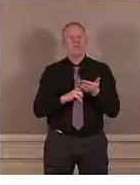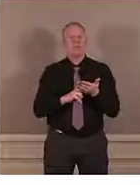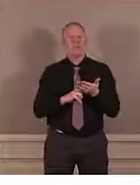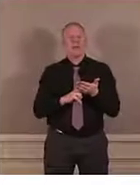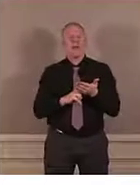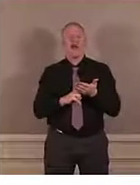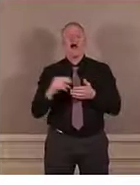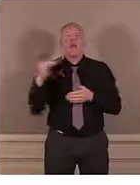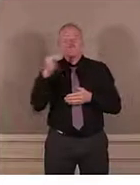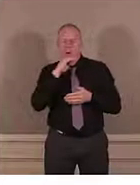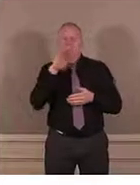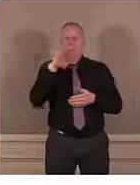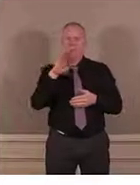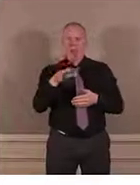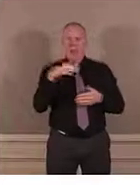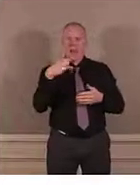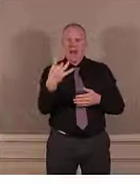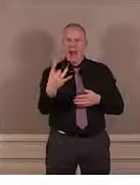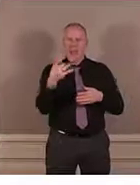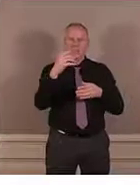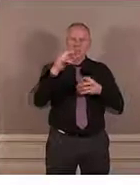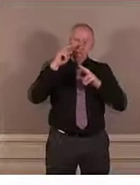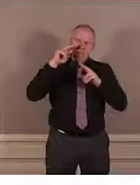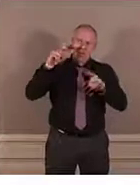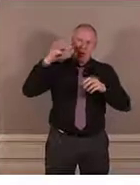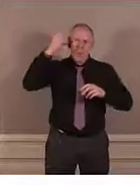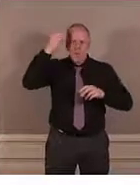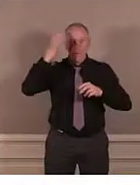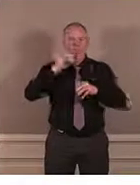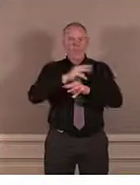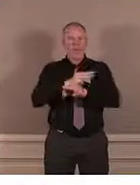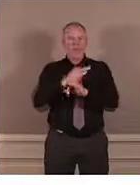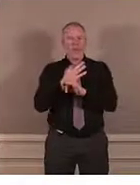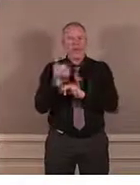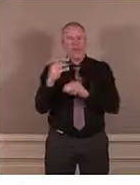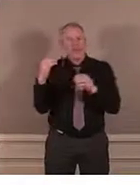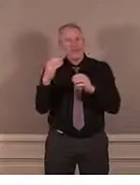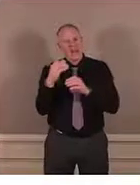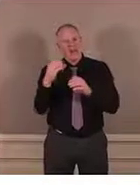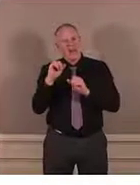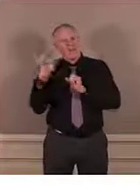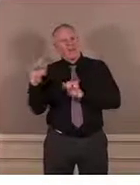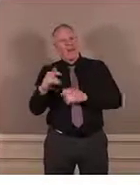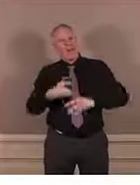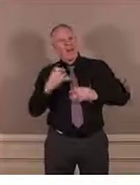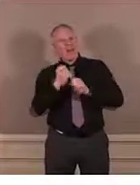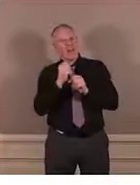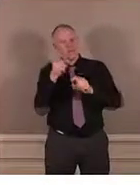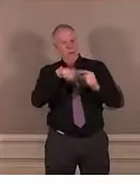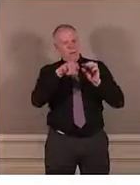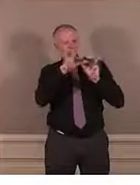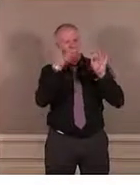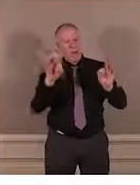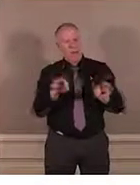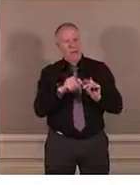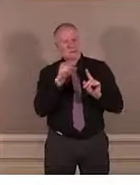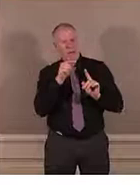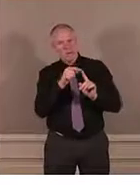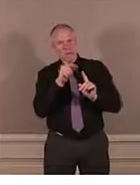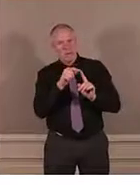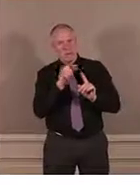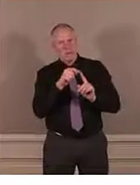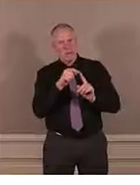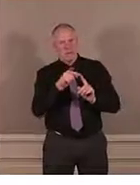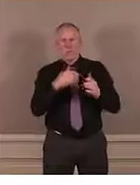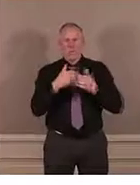we think we have to seek the views of parents and carers directly about how they think about the framework and really whether what